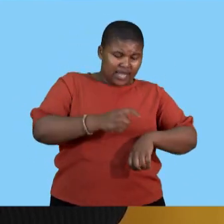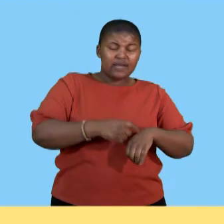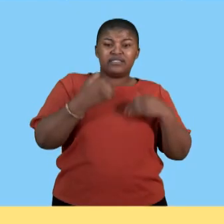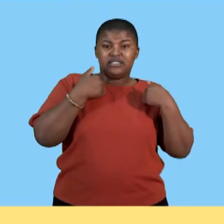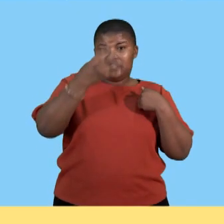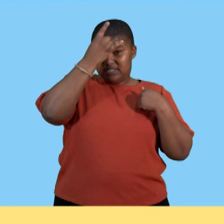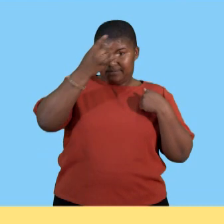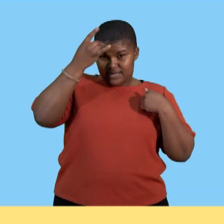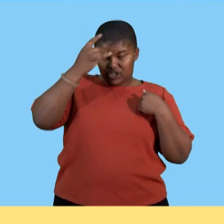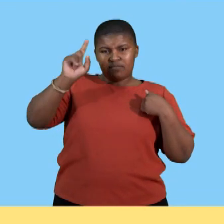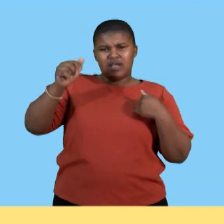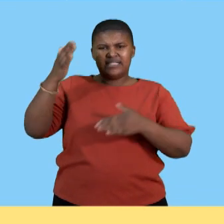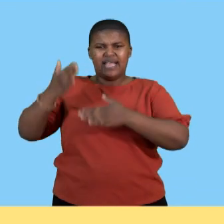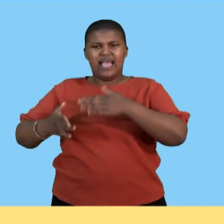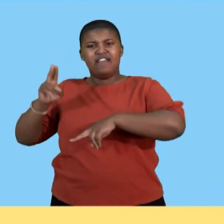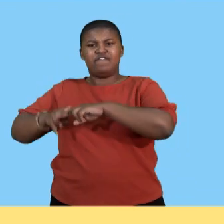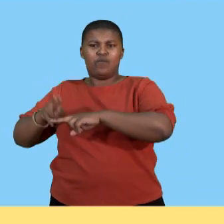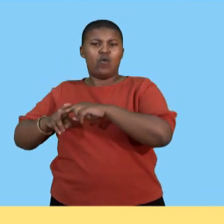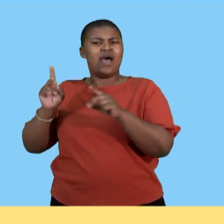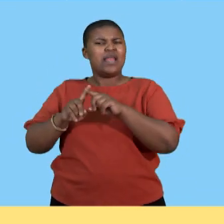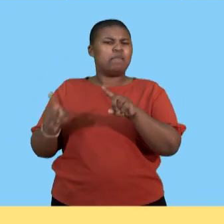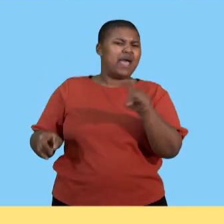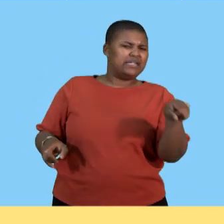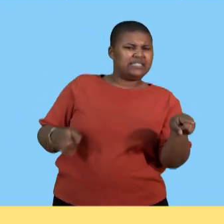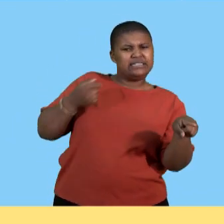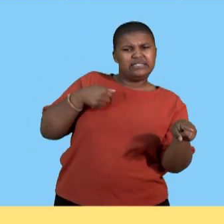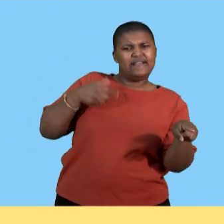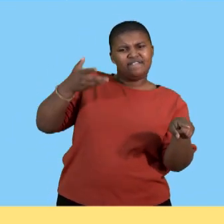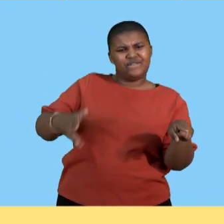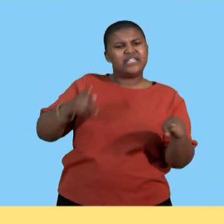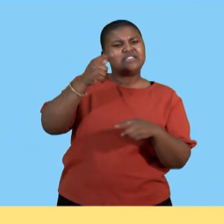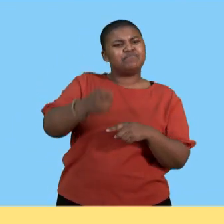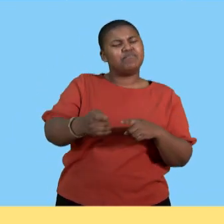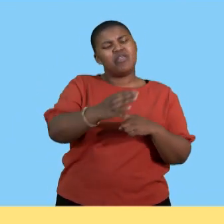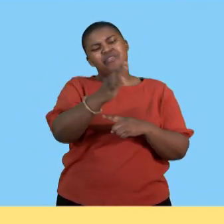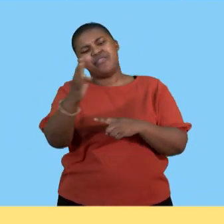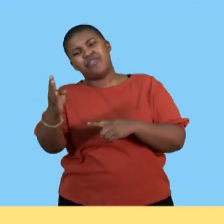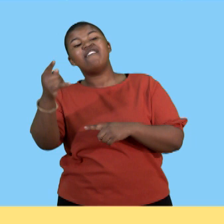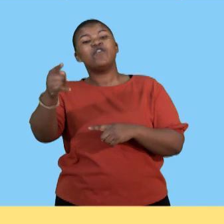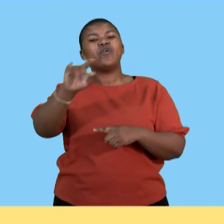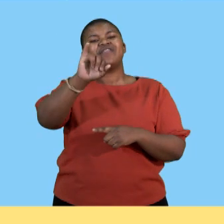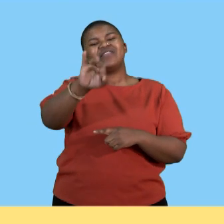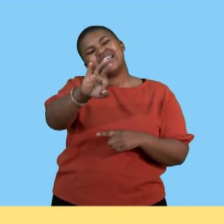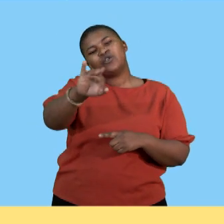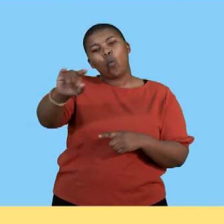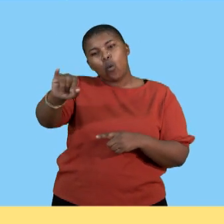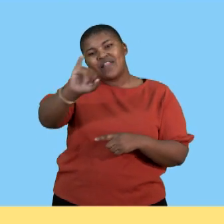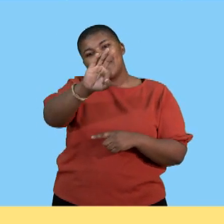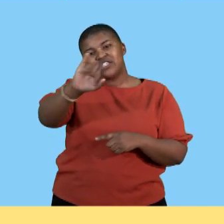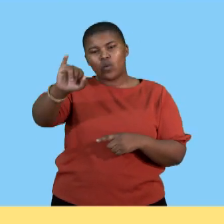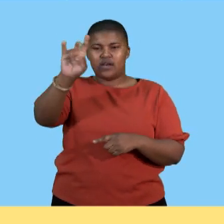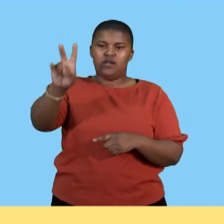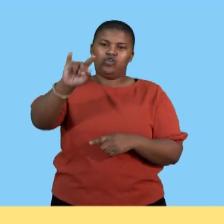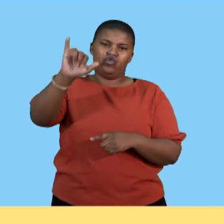and it must end in Feb. However, we have paid until 31 July.